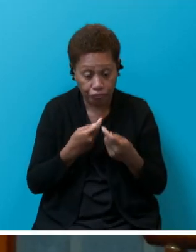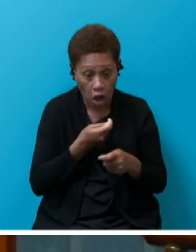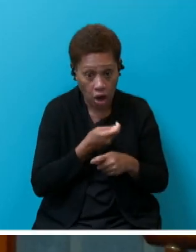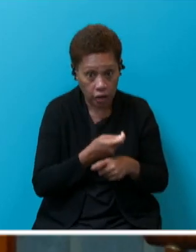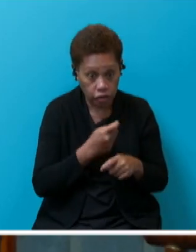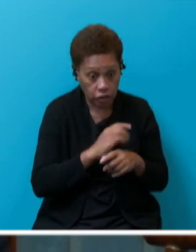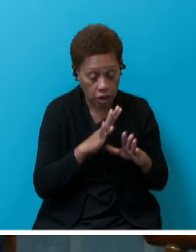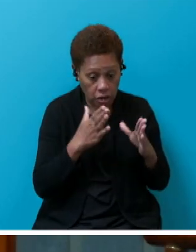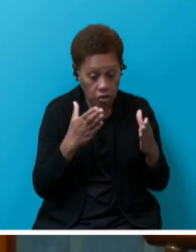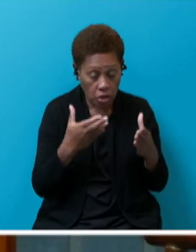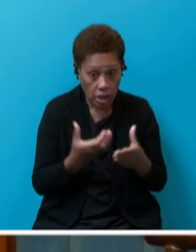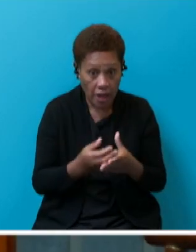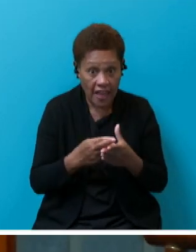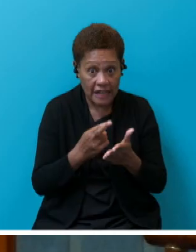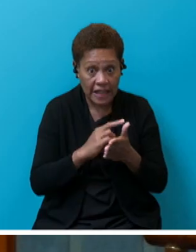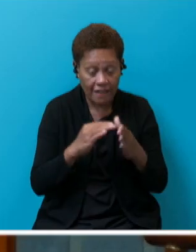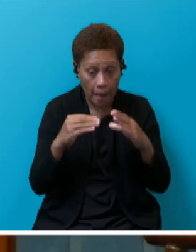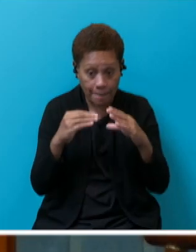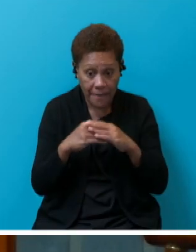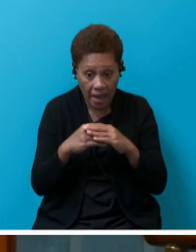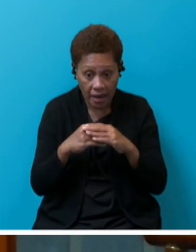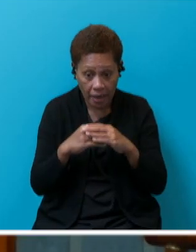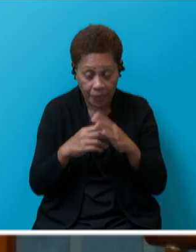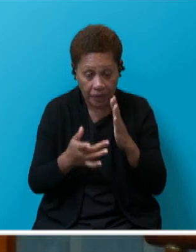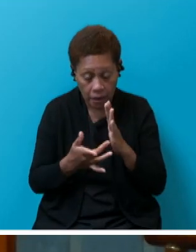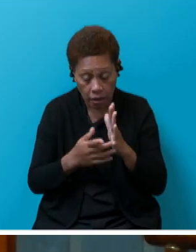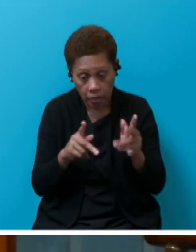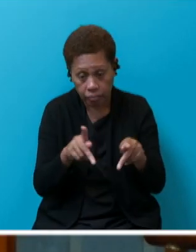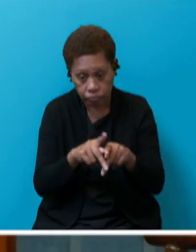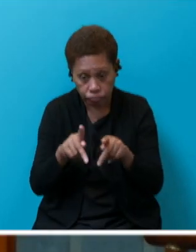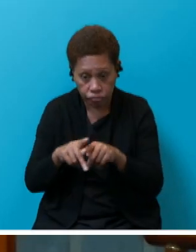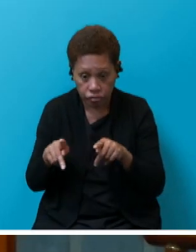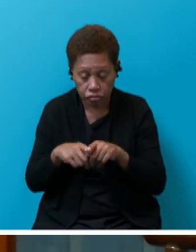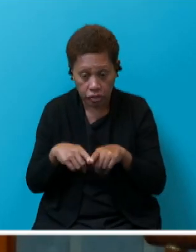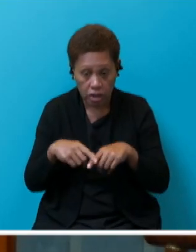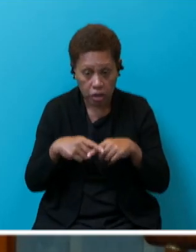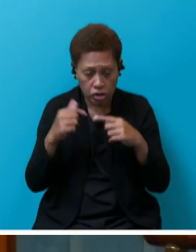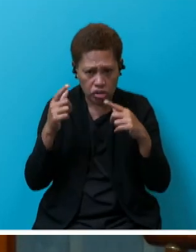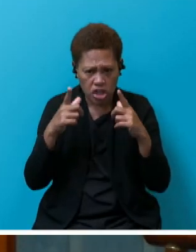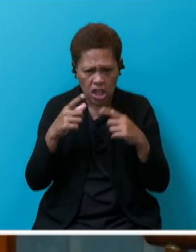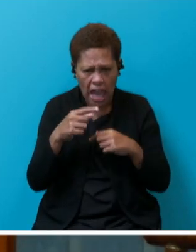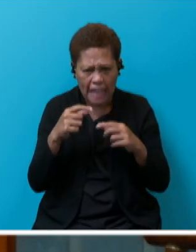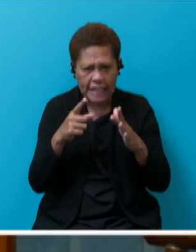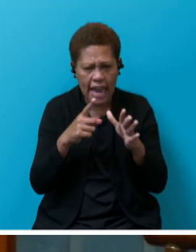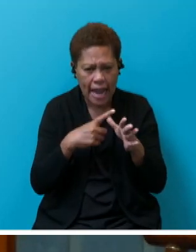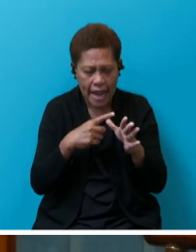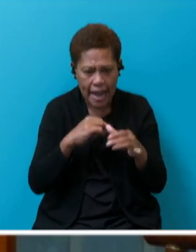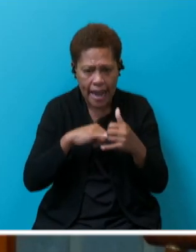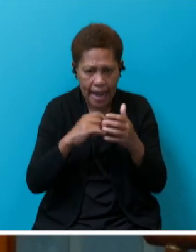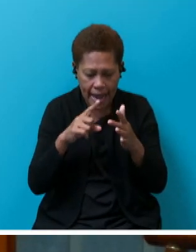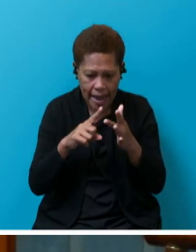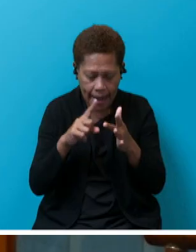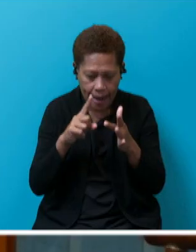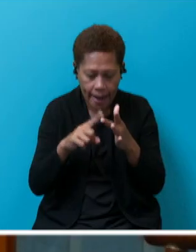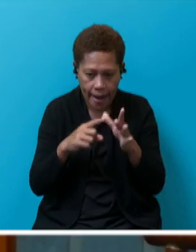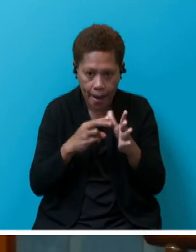of Fiji, technical partners, Asian Development Bank, and the MSME Council, among